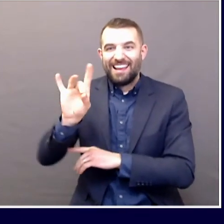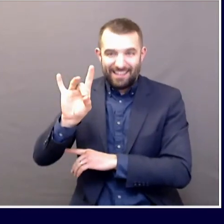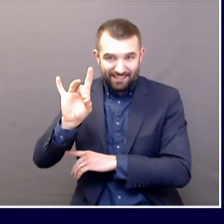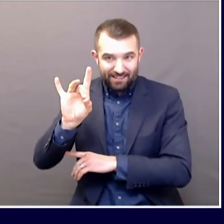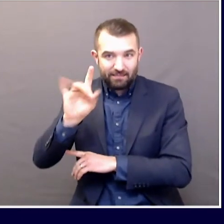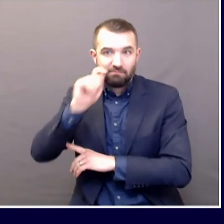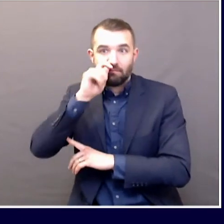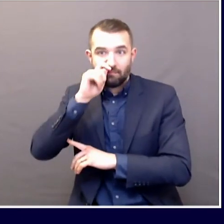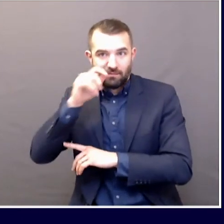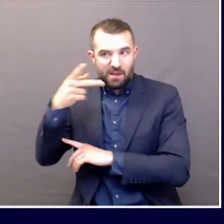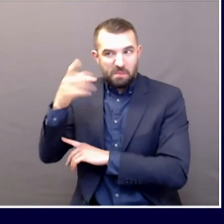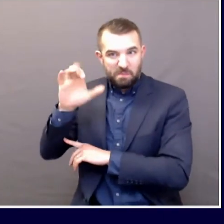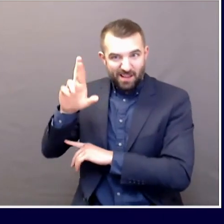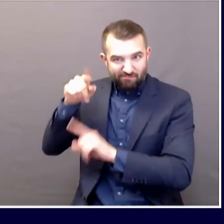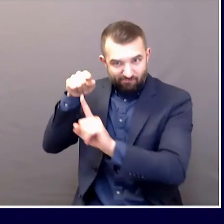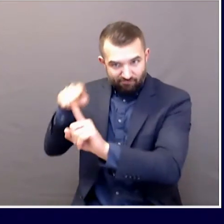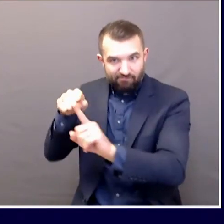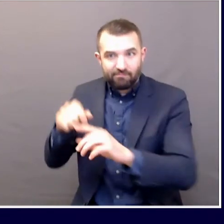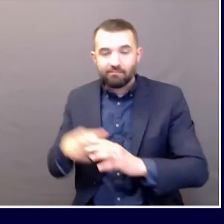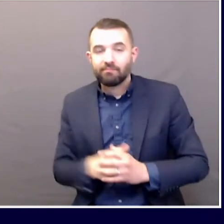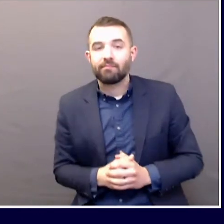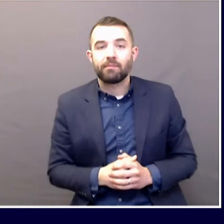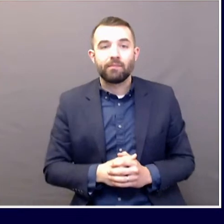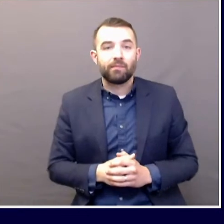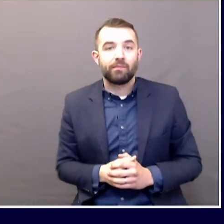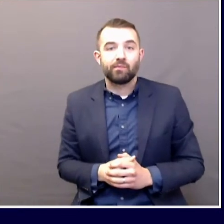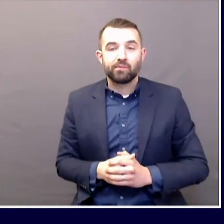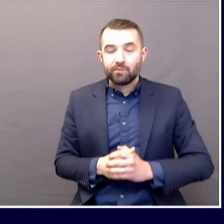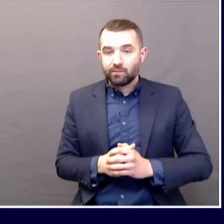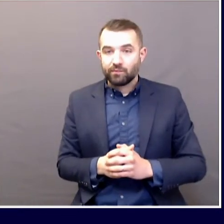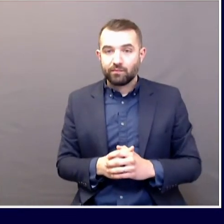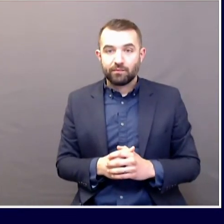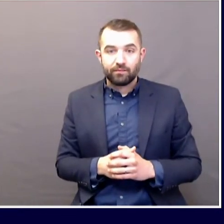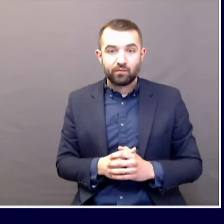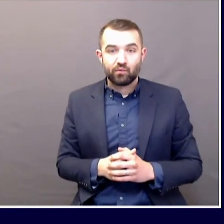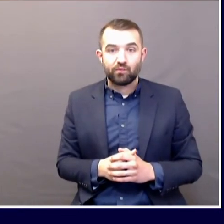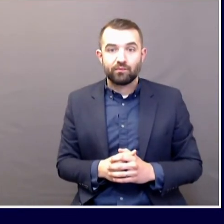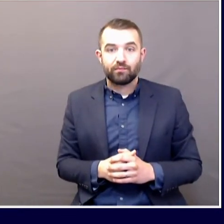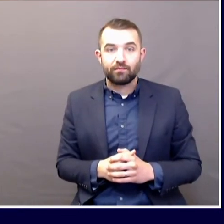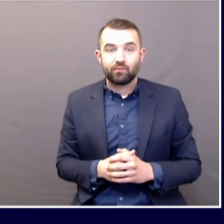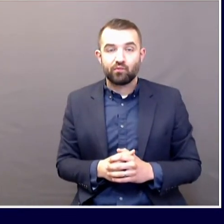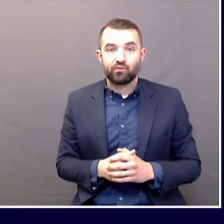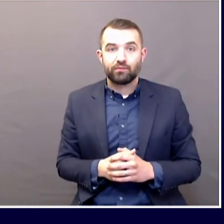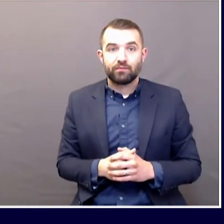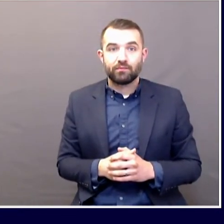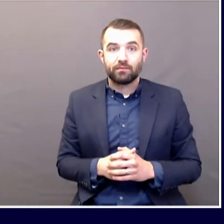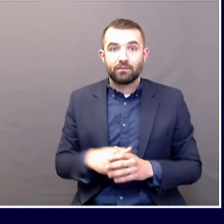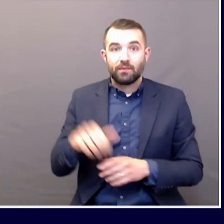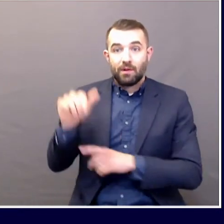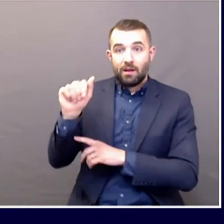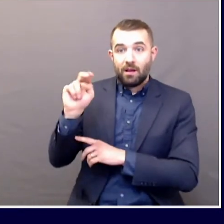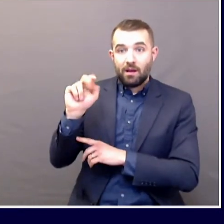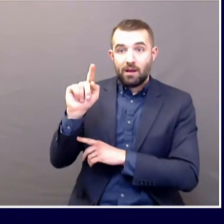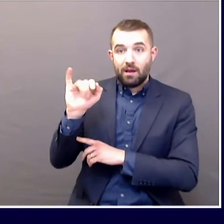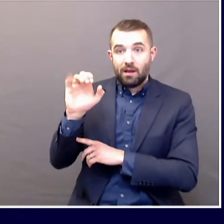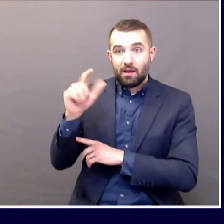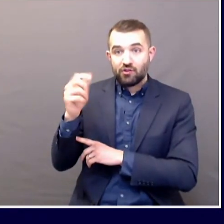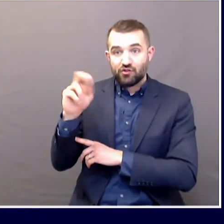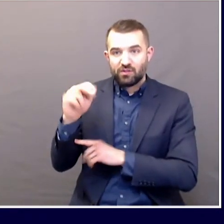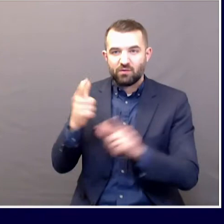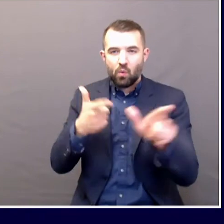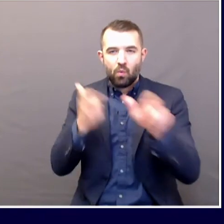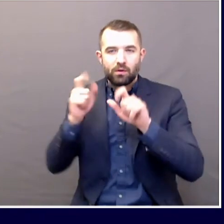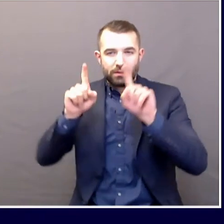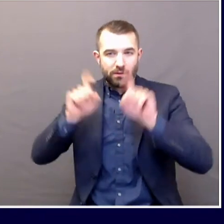tests being performed for every 100,000 people in Maine. Turning to antigen tests, the 7-day antigen